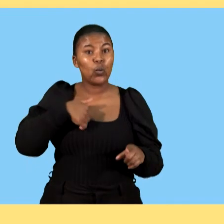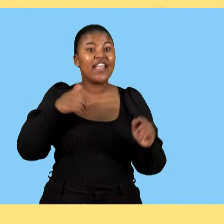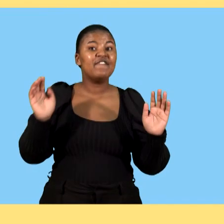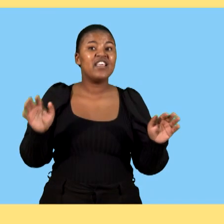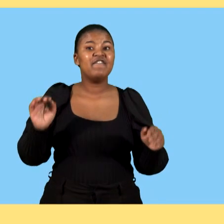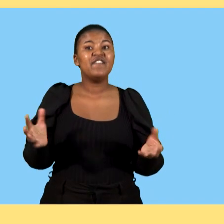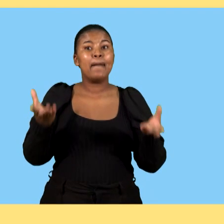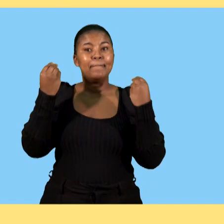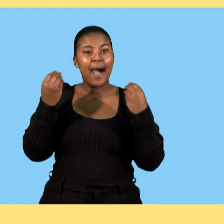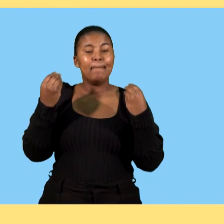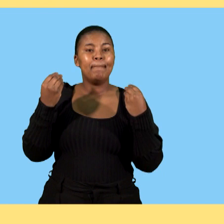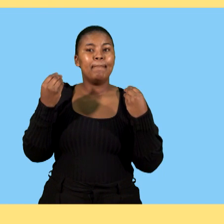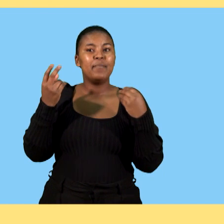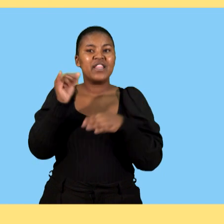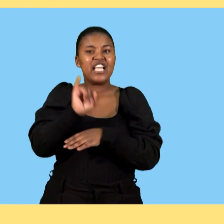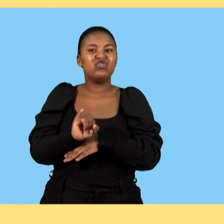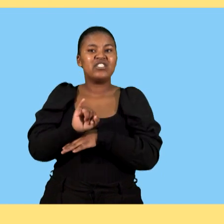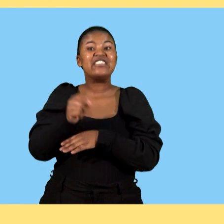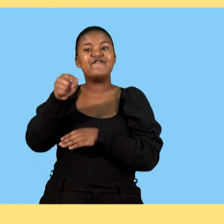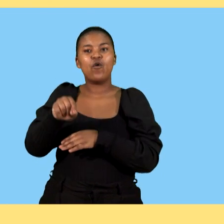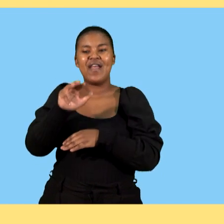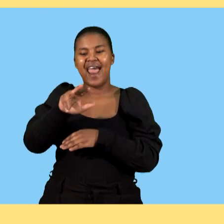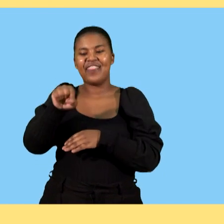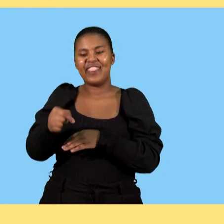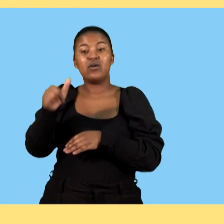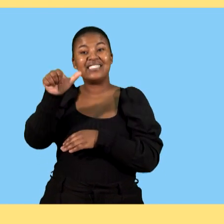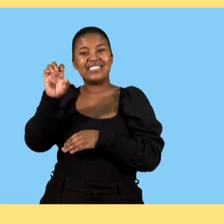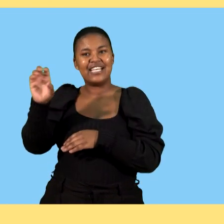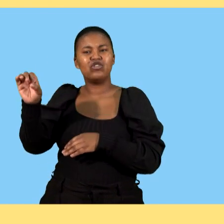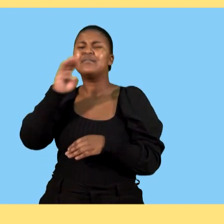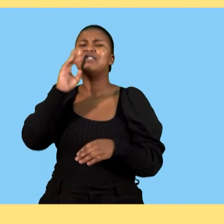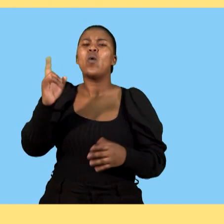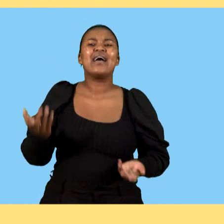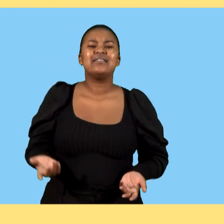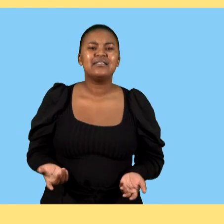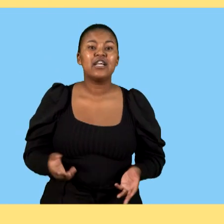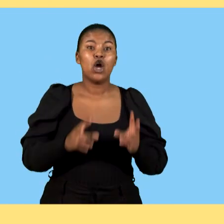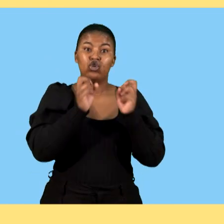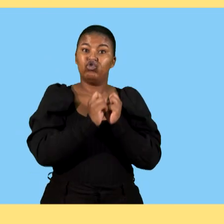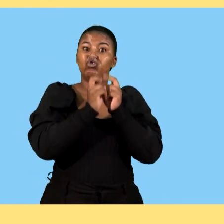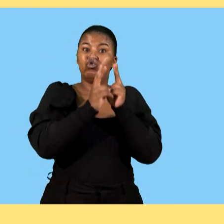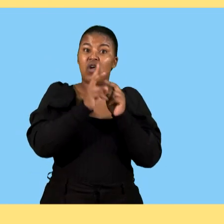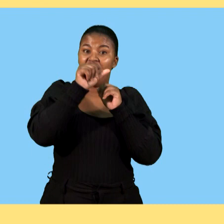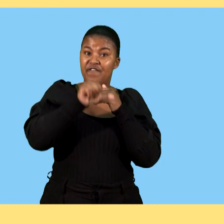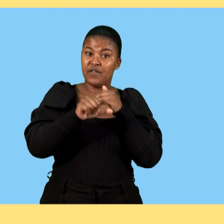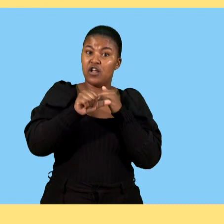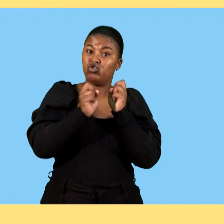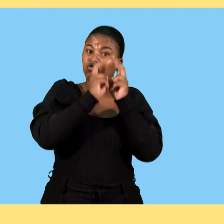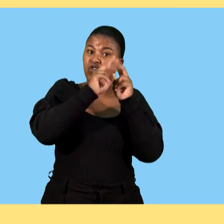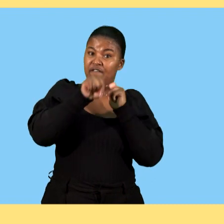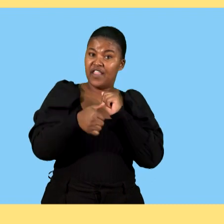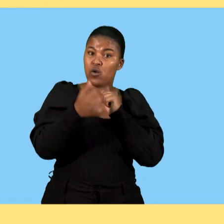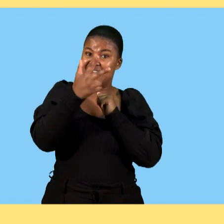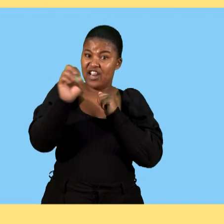received interest of 9,600. That means of the 12,800 that we are supposed